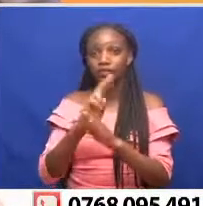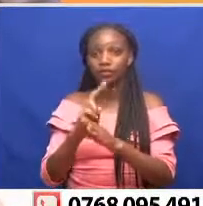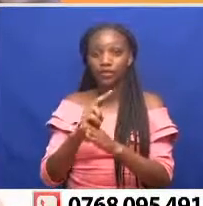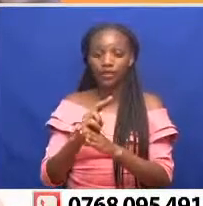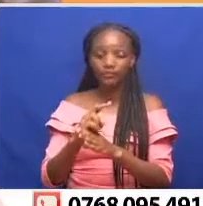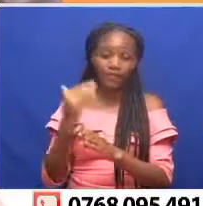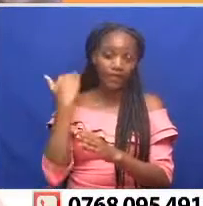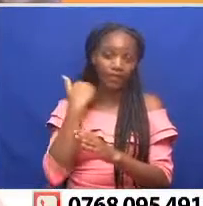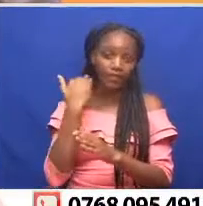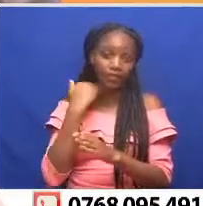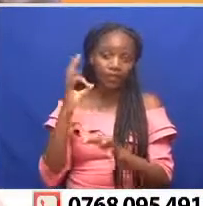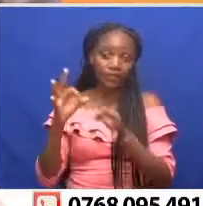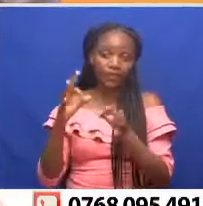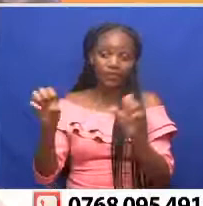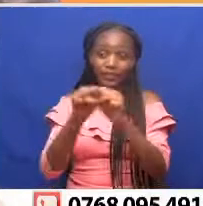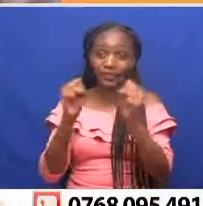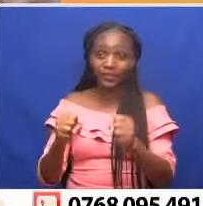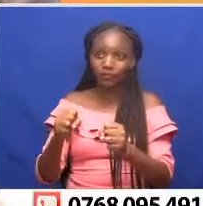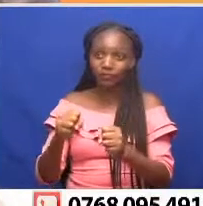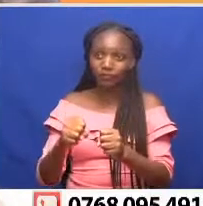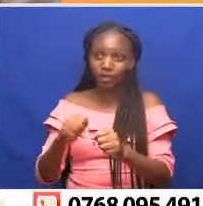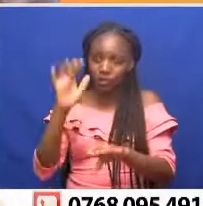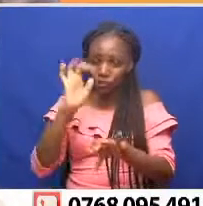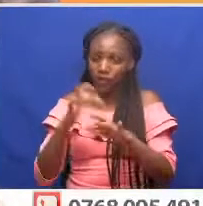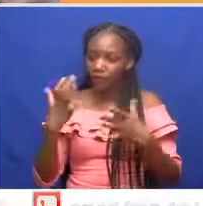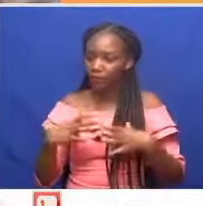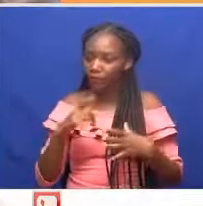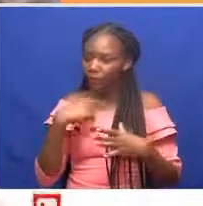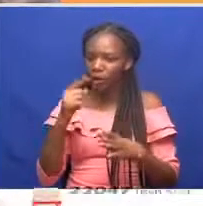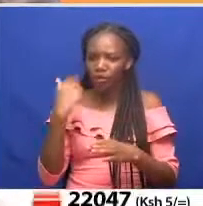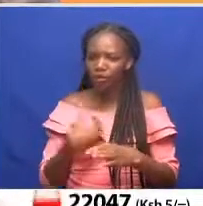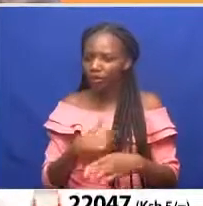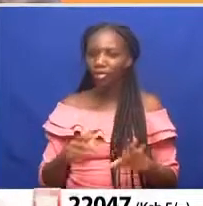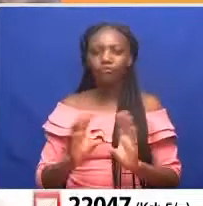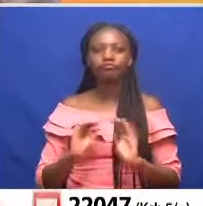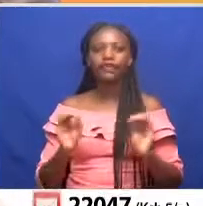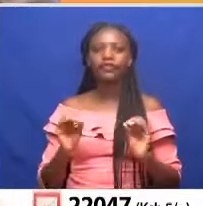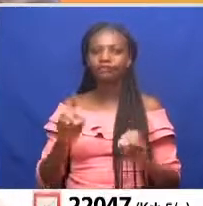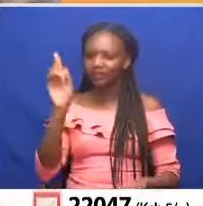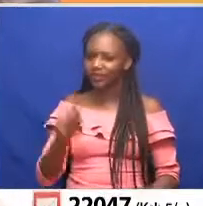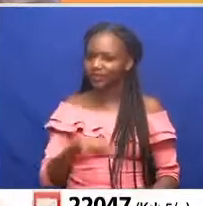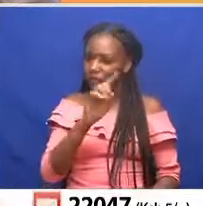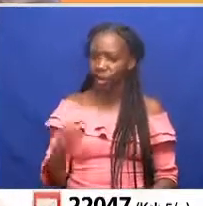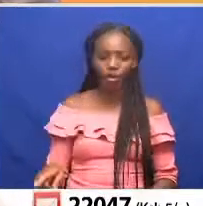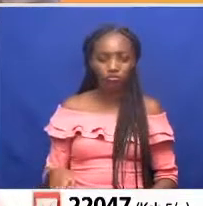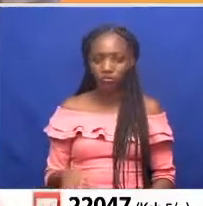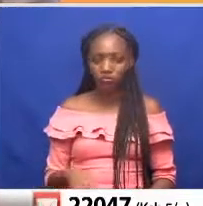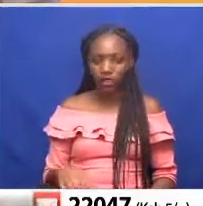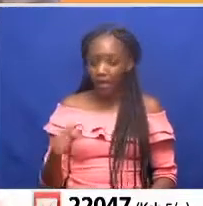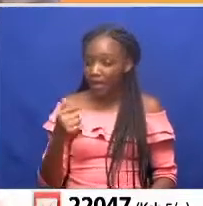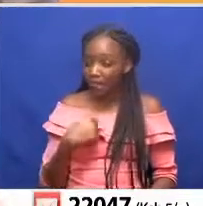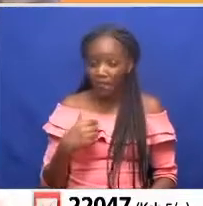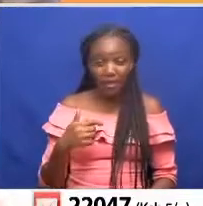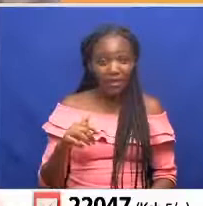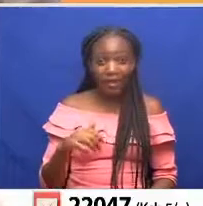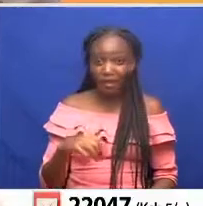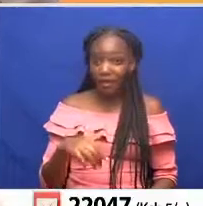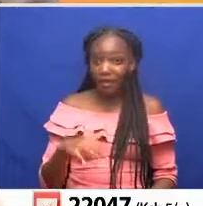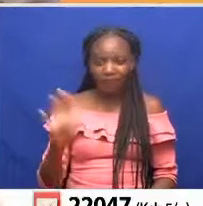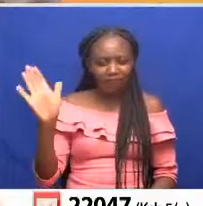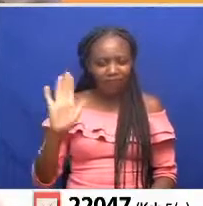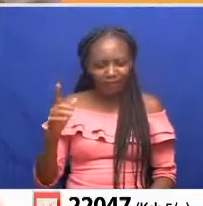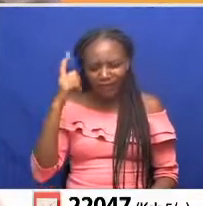system m to punish people who have a divergent opinion which is very unfair and very unfortunate i never knew I never